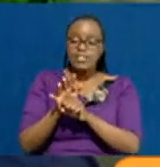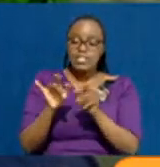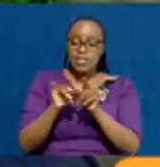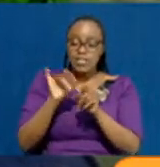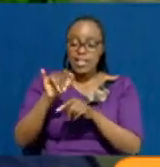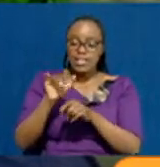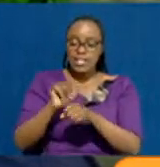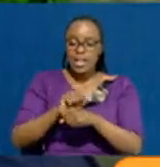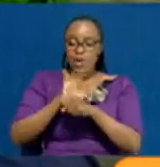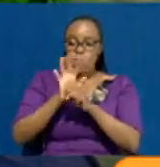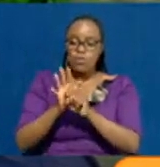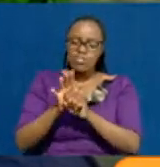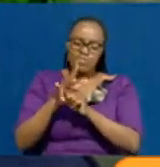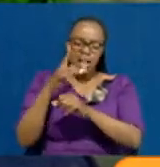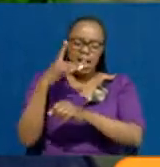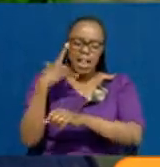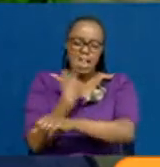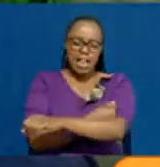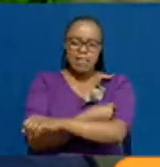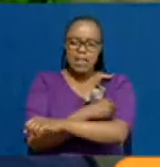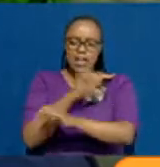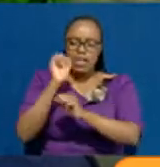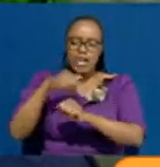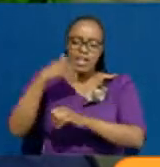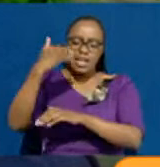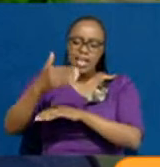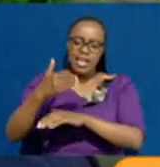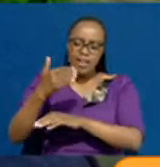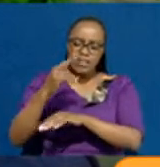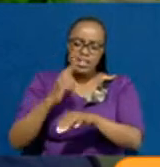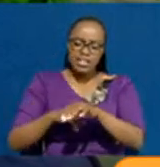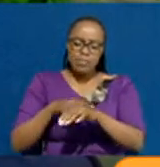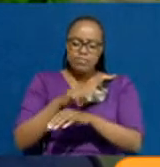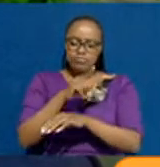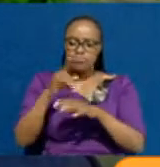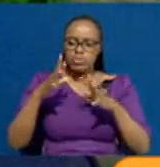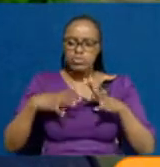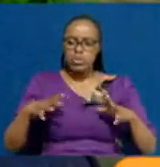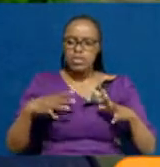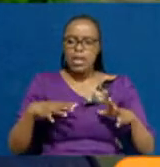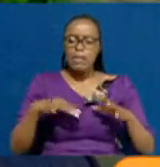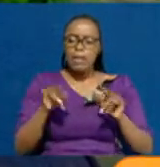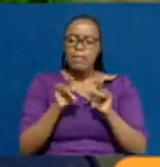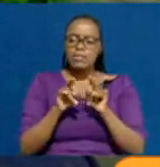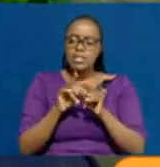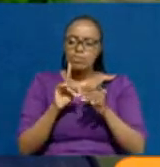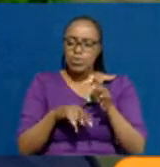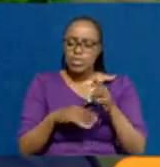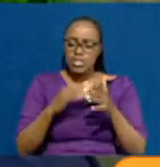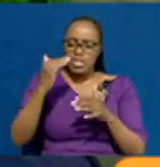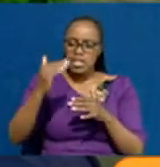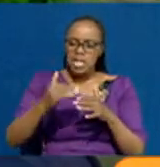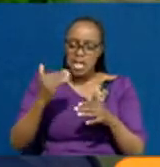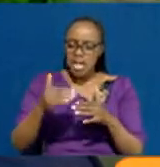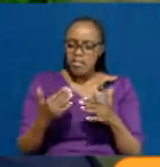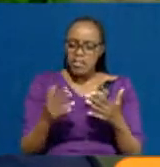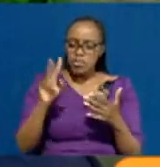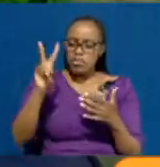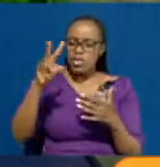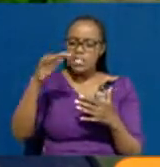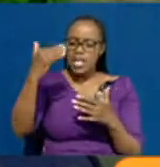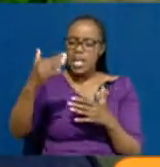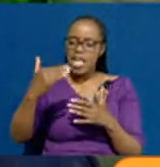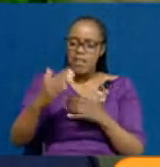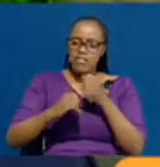a vaccine that will be administered routinely to the population on an twice every year,